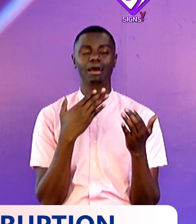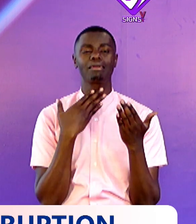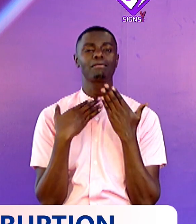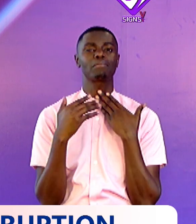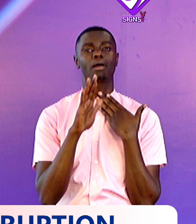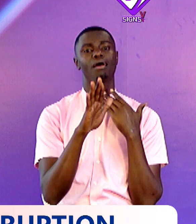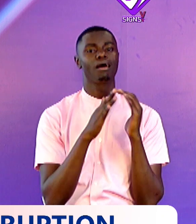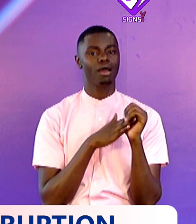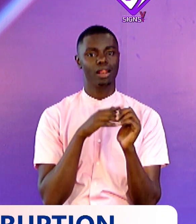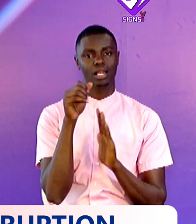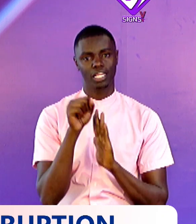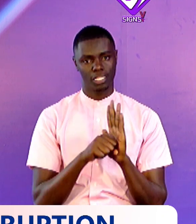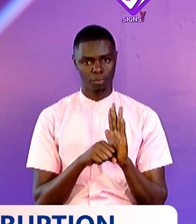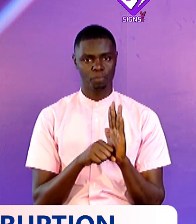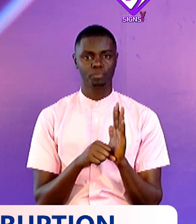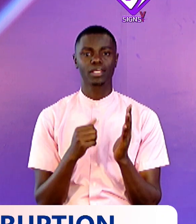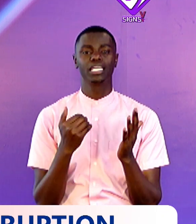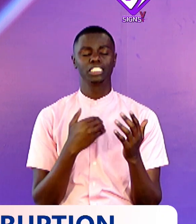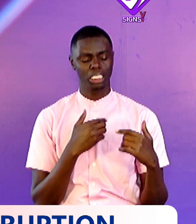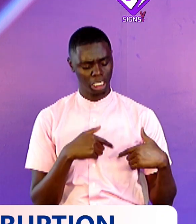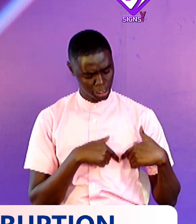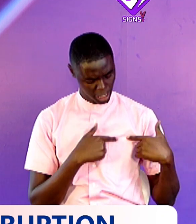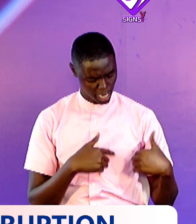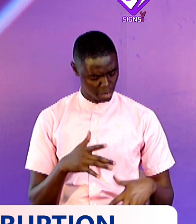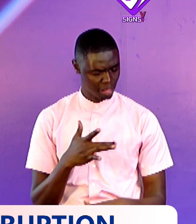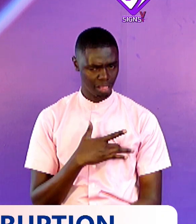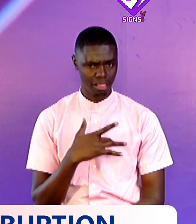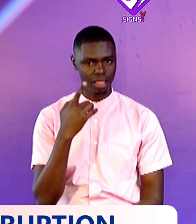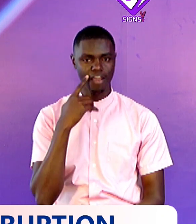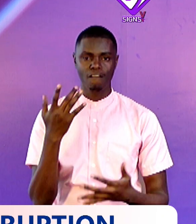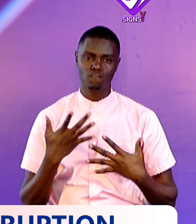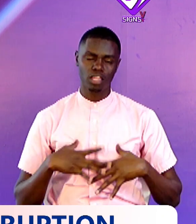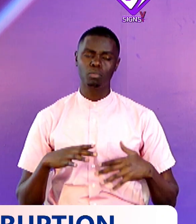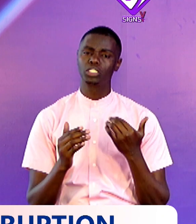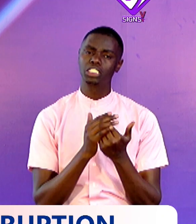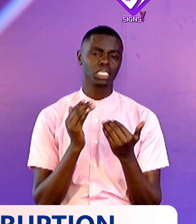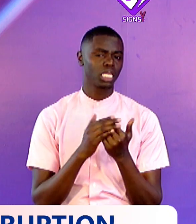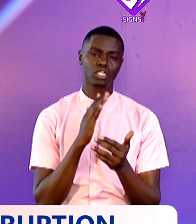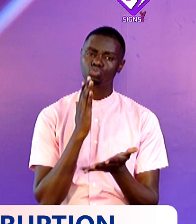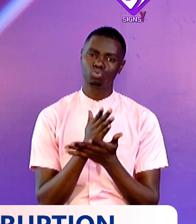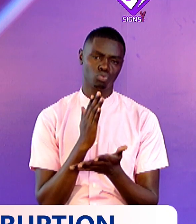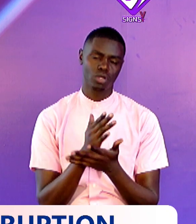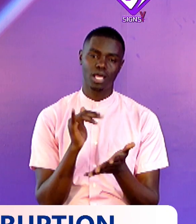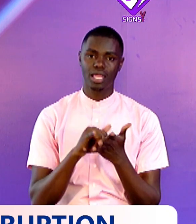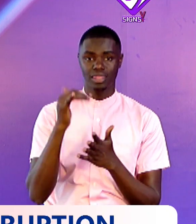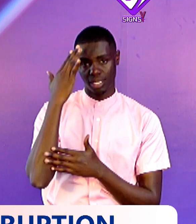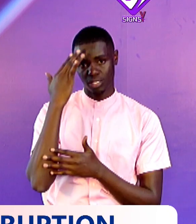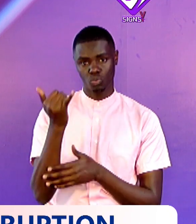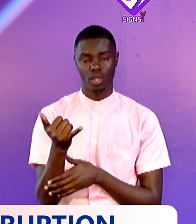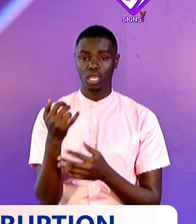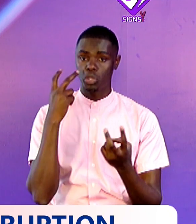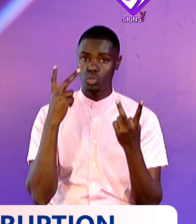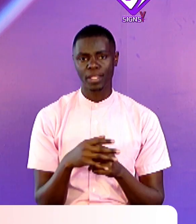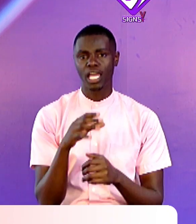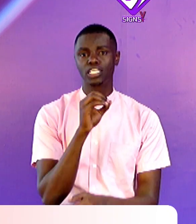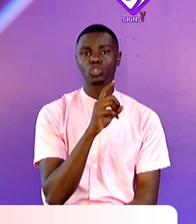leadership. She has the heart of people. Fine. She really cares, and that is why you have seen a